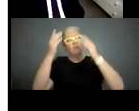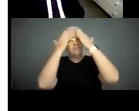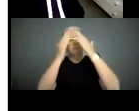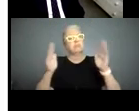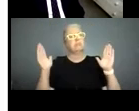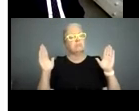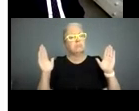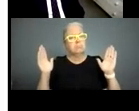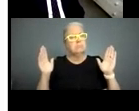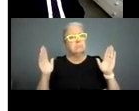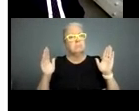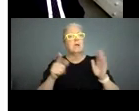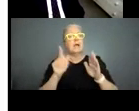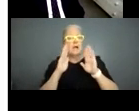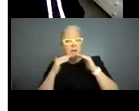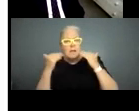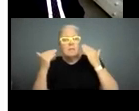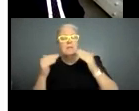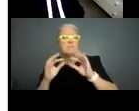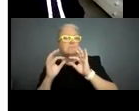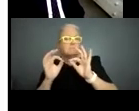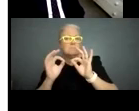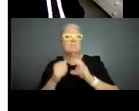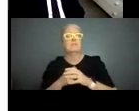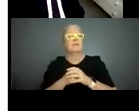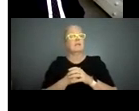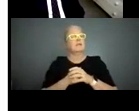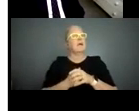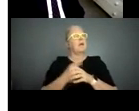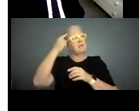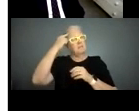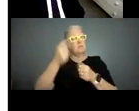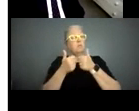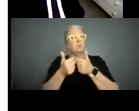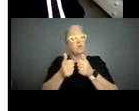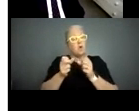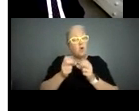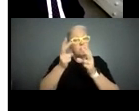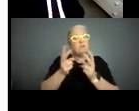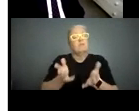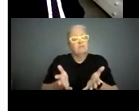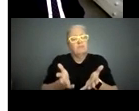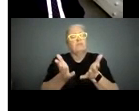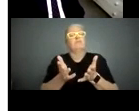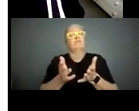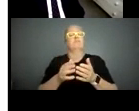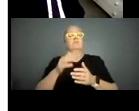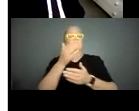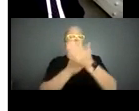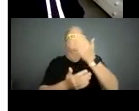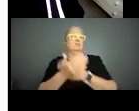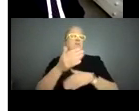and understand about it, they would be more than happy to accommodate children with disabilities in their classrooms. So that's one thing which